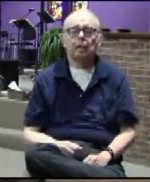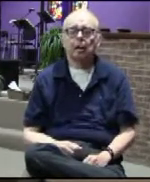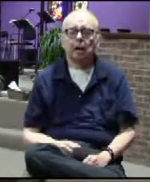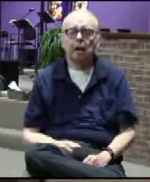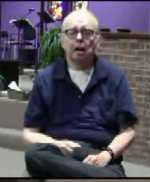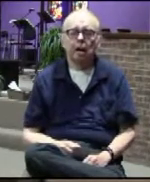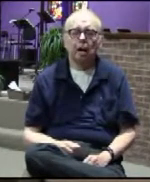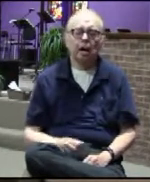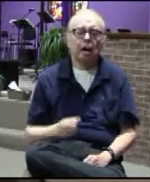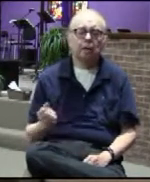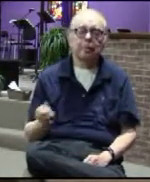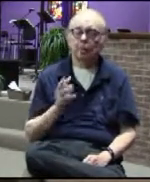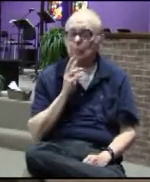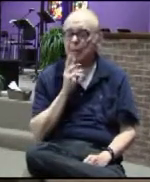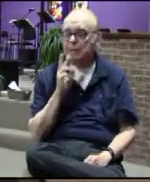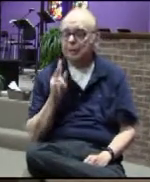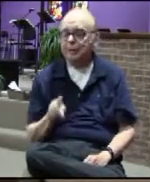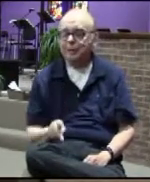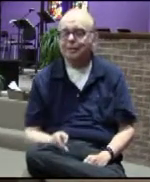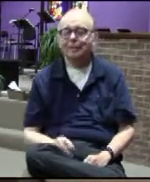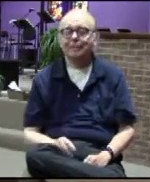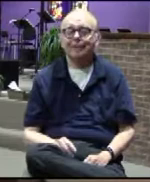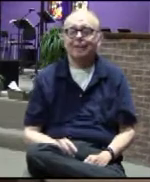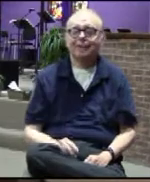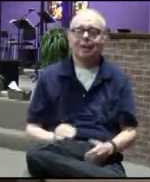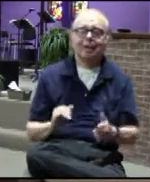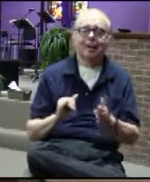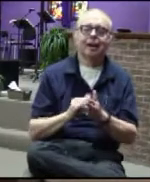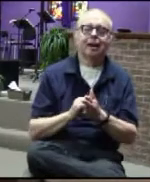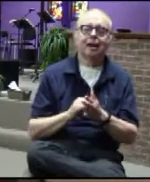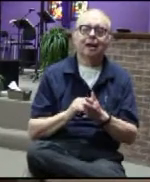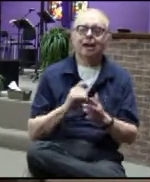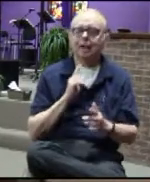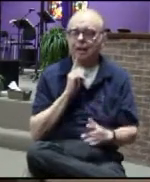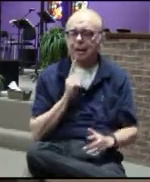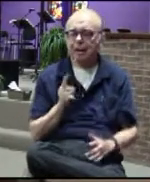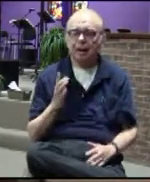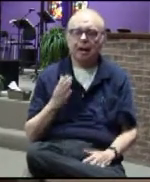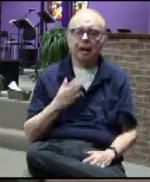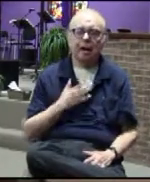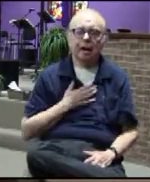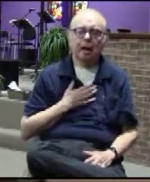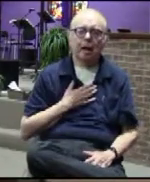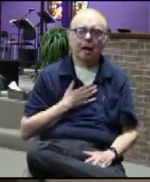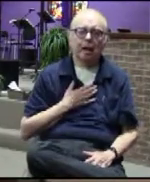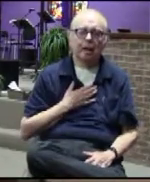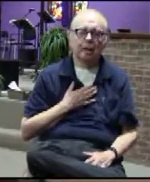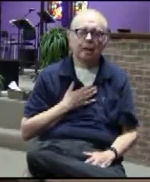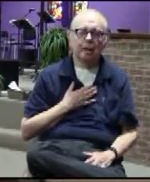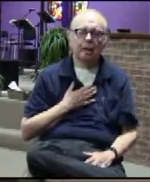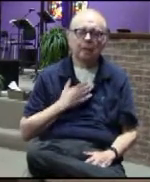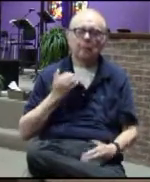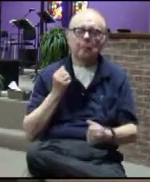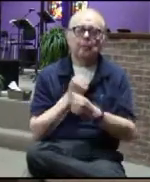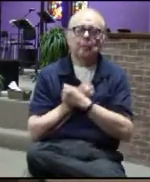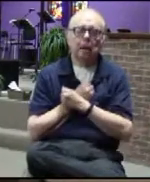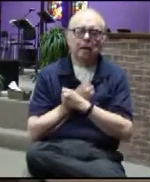another wet one another this is my beloved